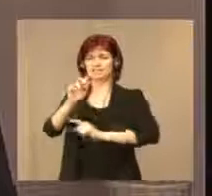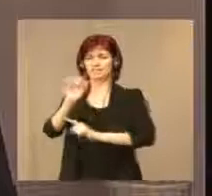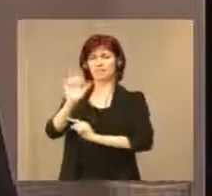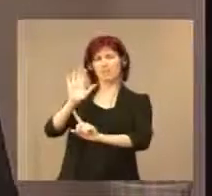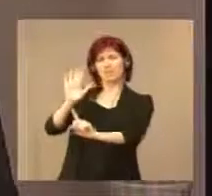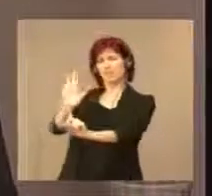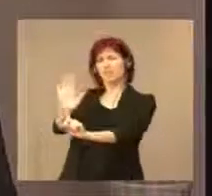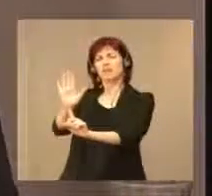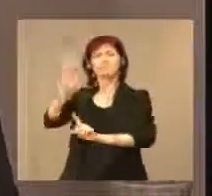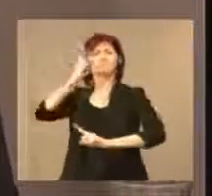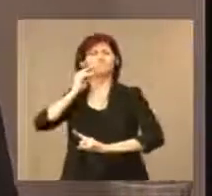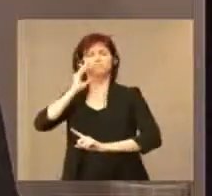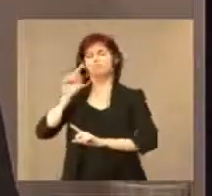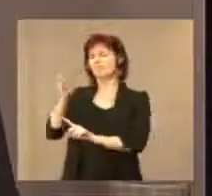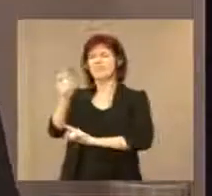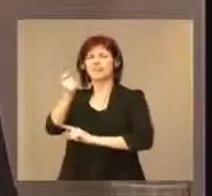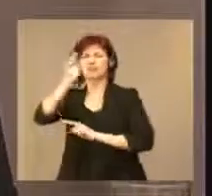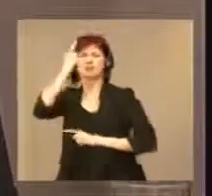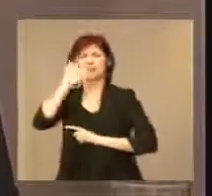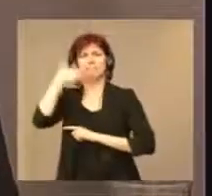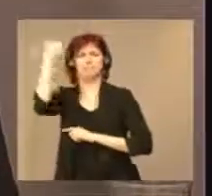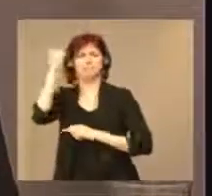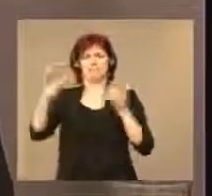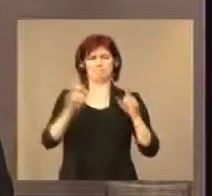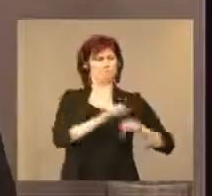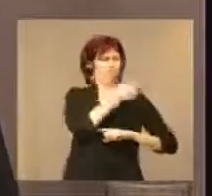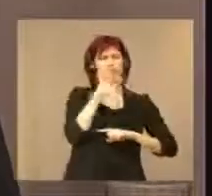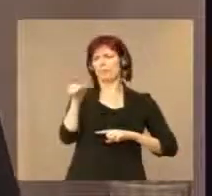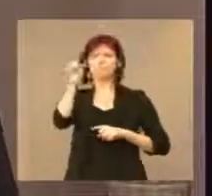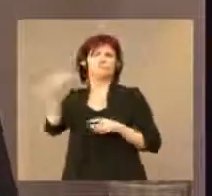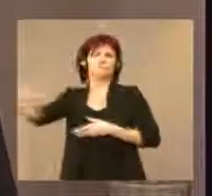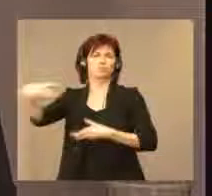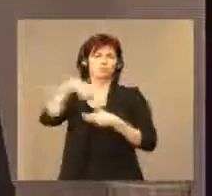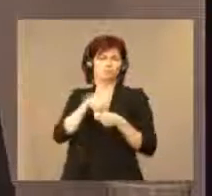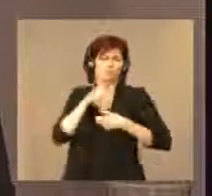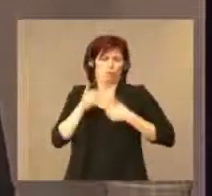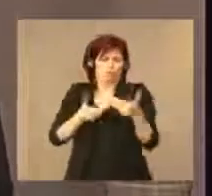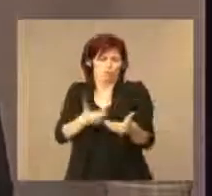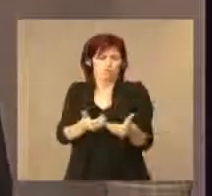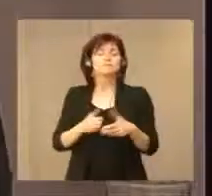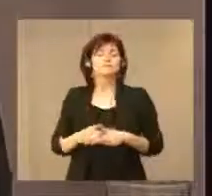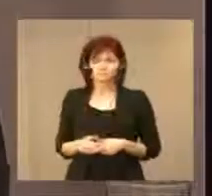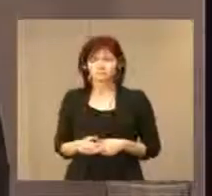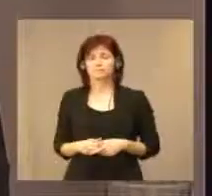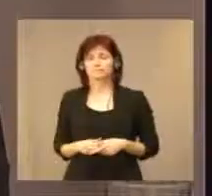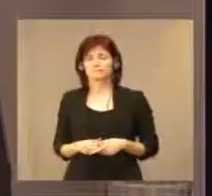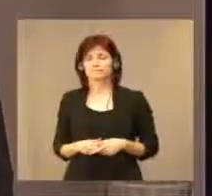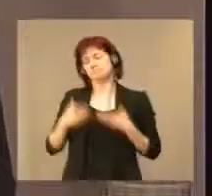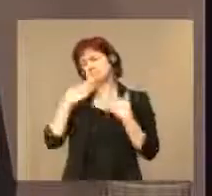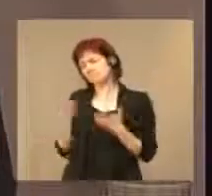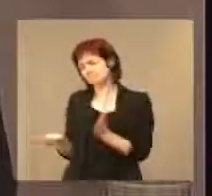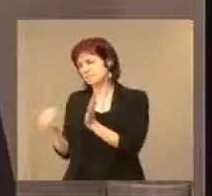they're the ones that need to be part of this engagement process. So thank you for that reminder, Wendell. I'm going